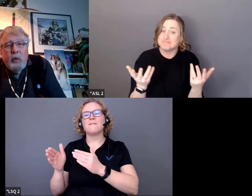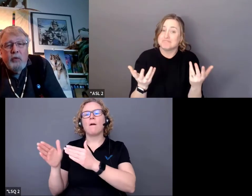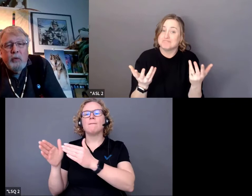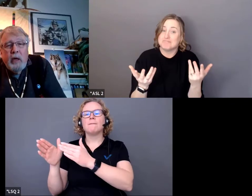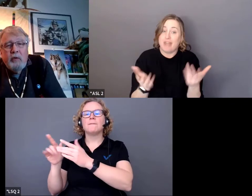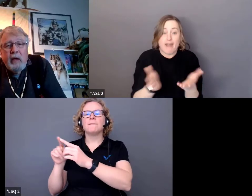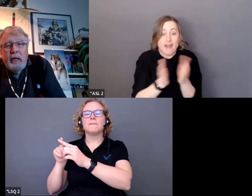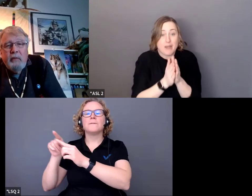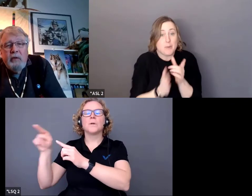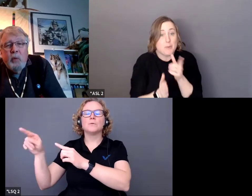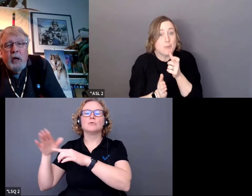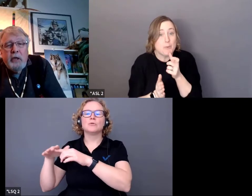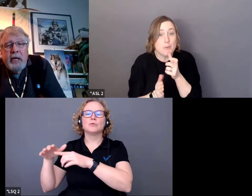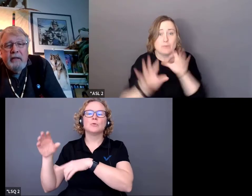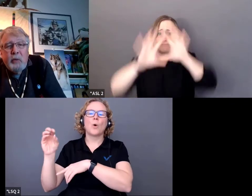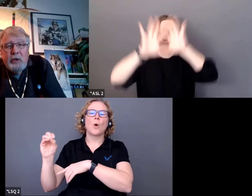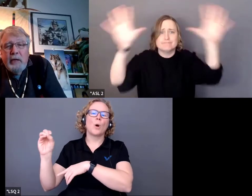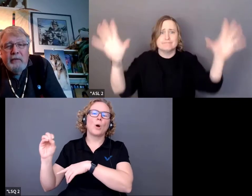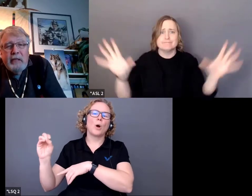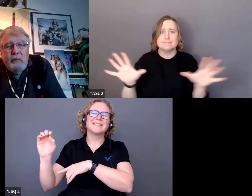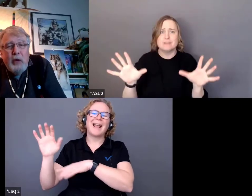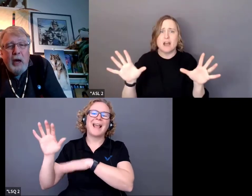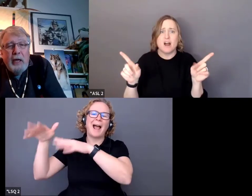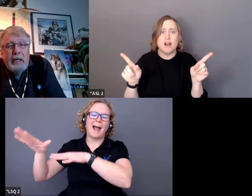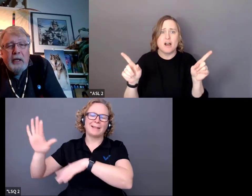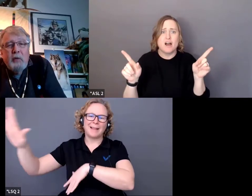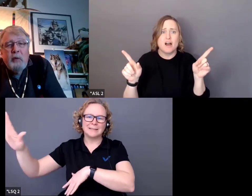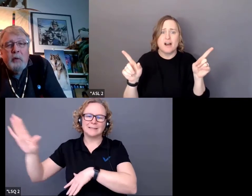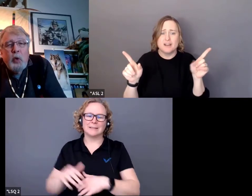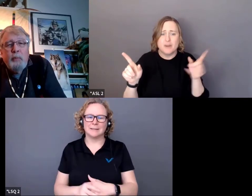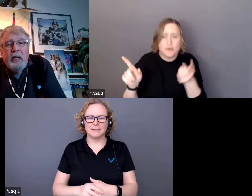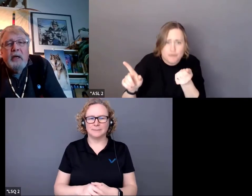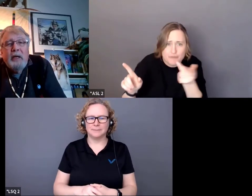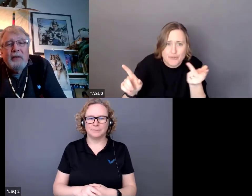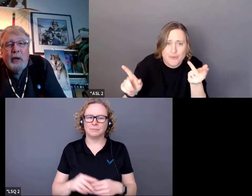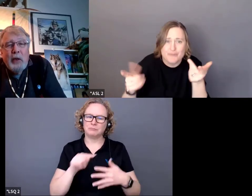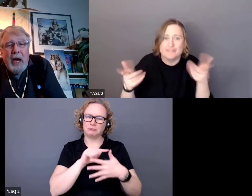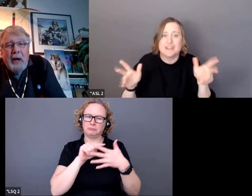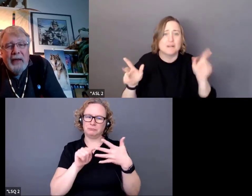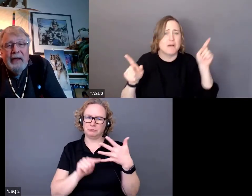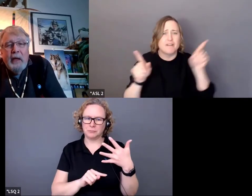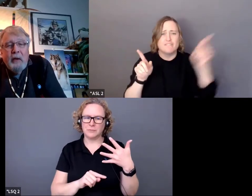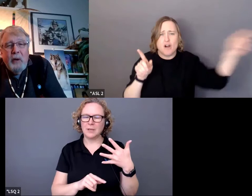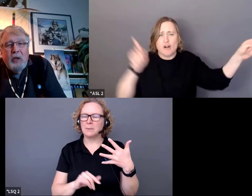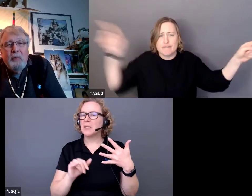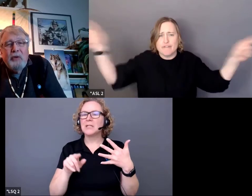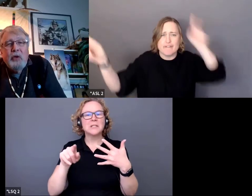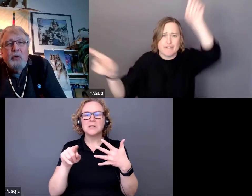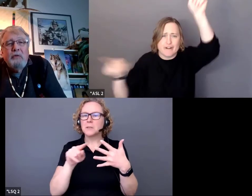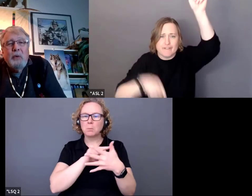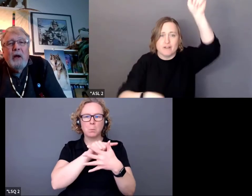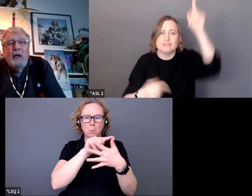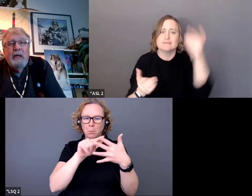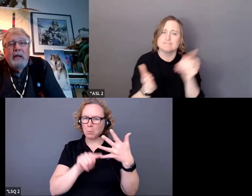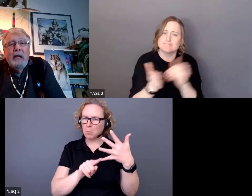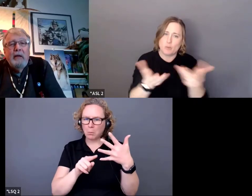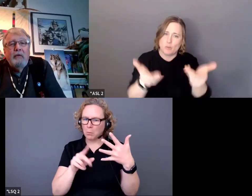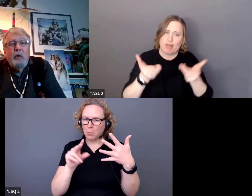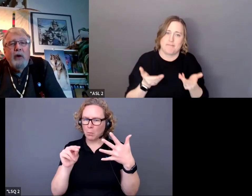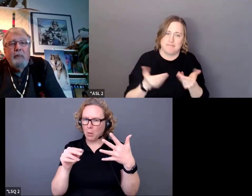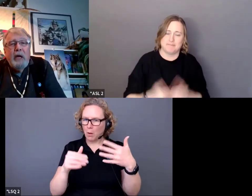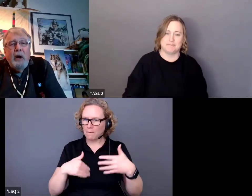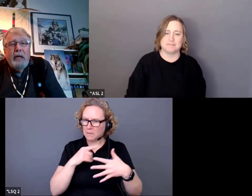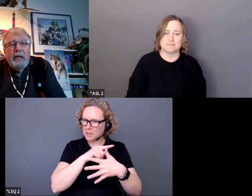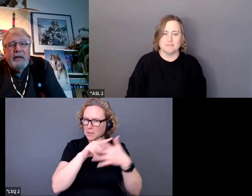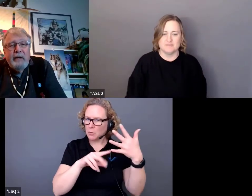invite those who are outside of these watersheds, which I see a very little group, but they're there, and welcome to you as well.